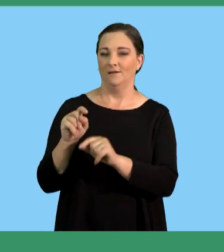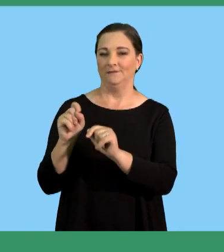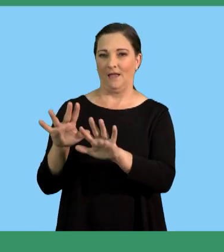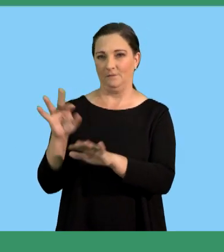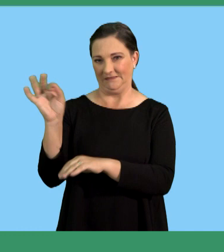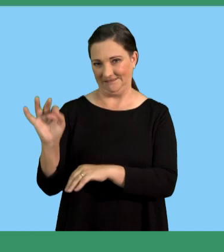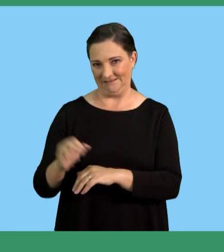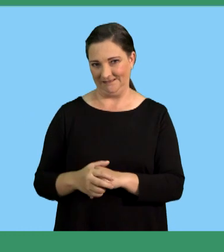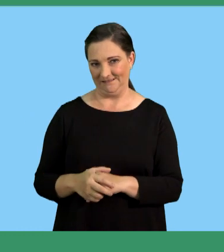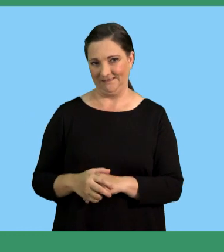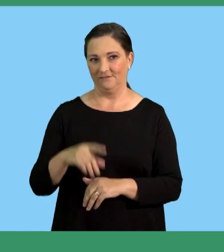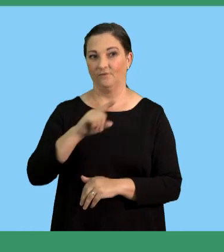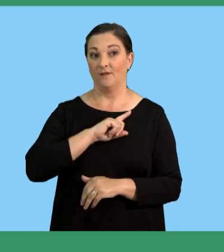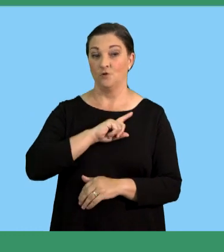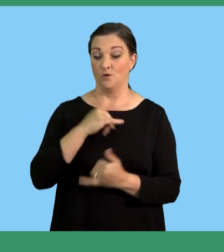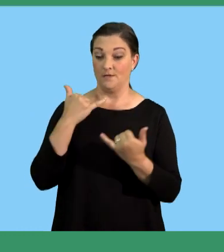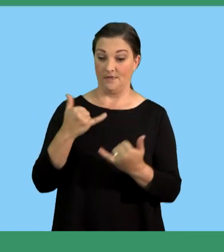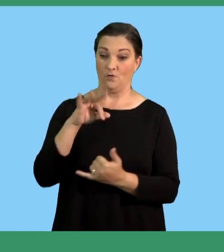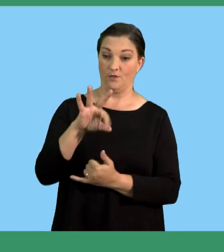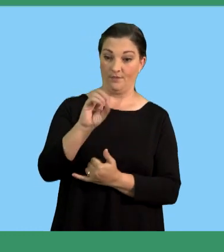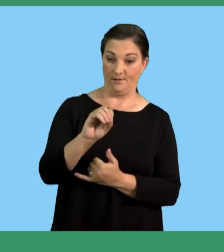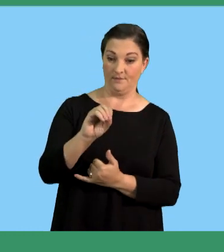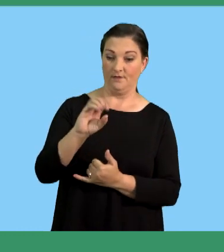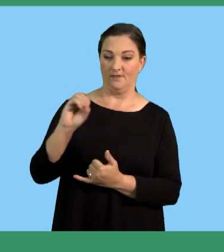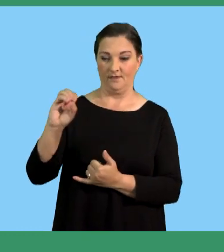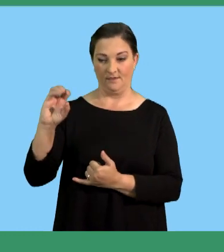have 10%. So we will say now